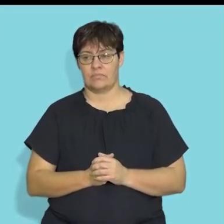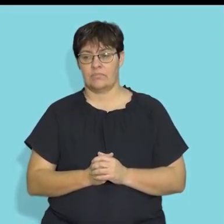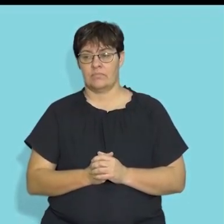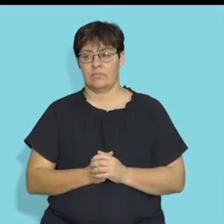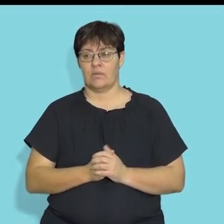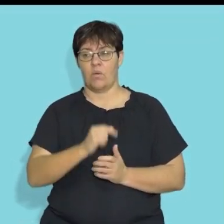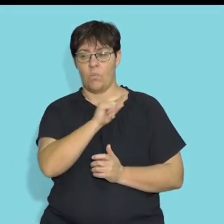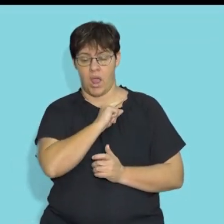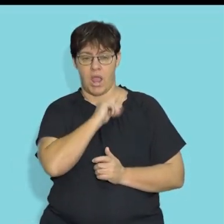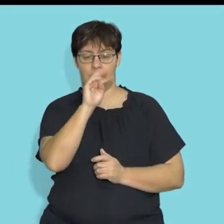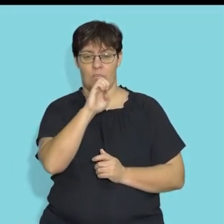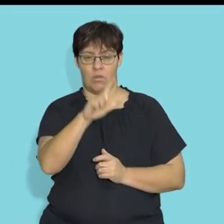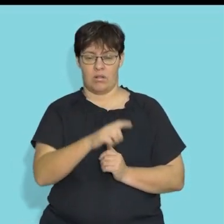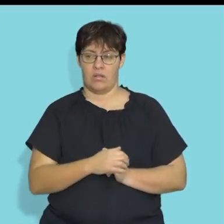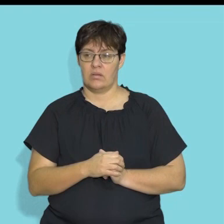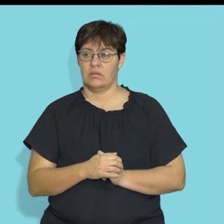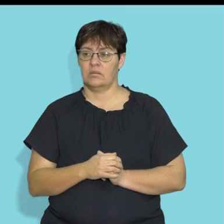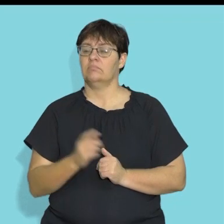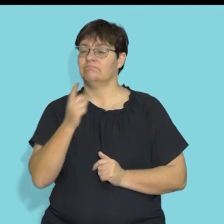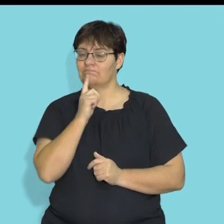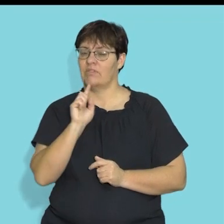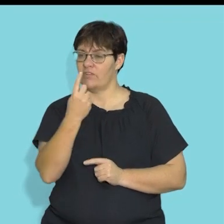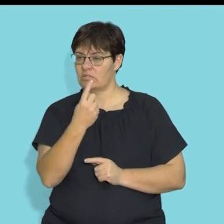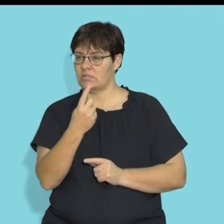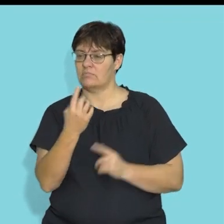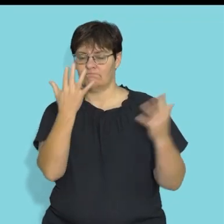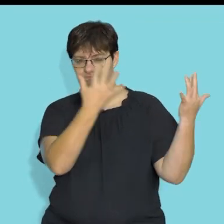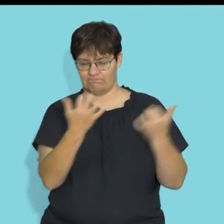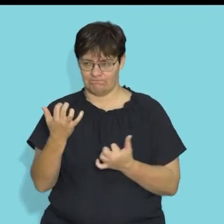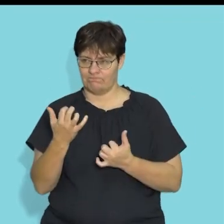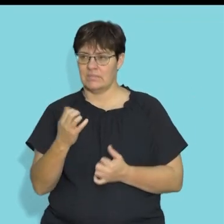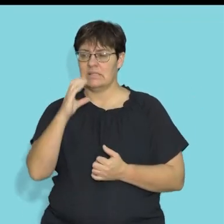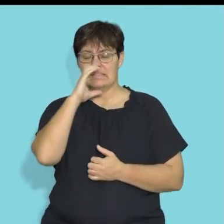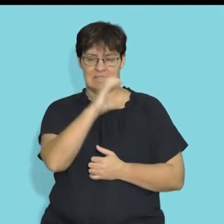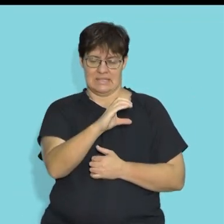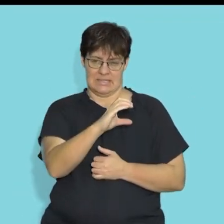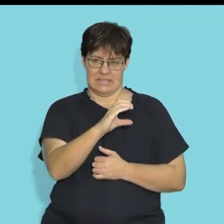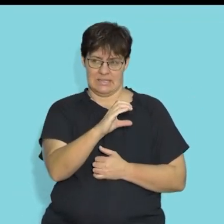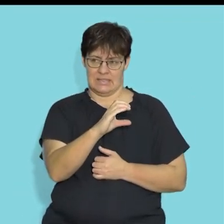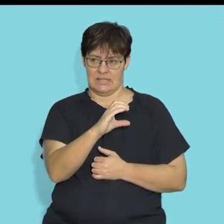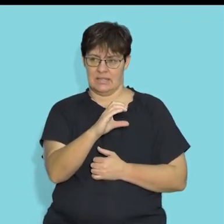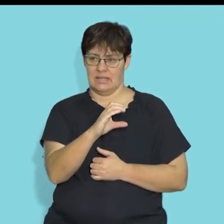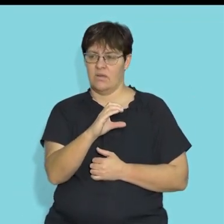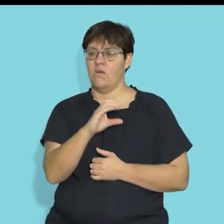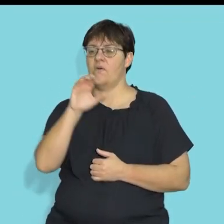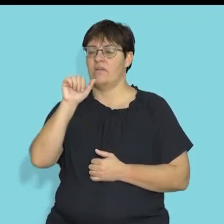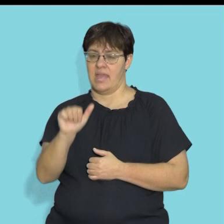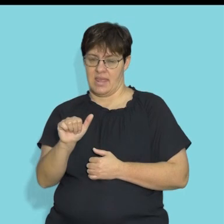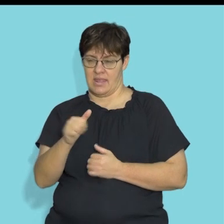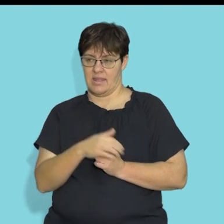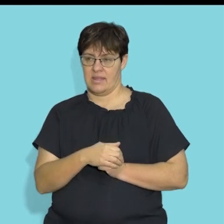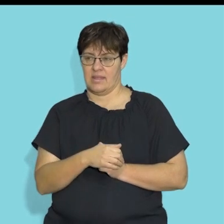Then, because we're working with mole, we will now first have to go work out the concentration of